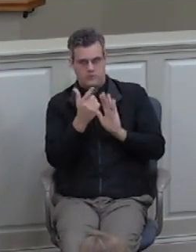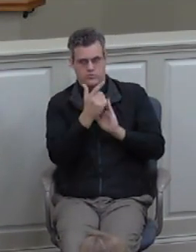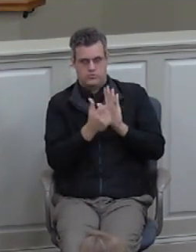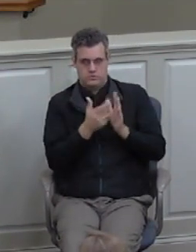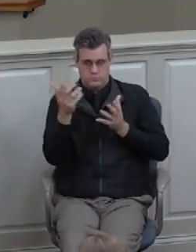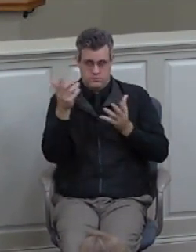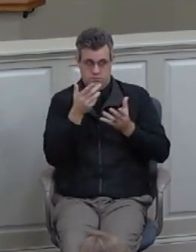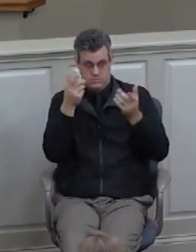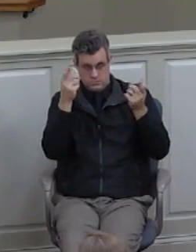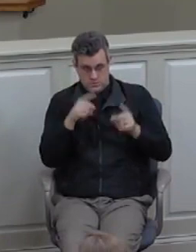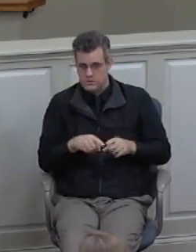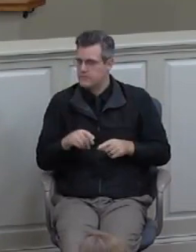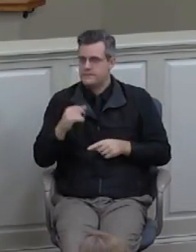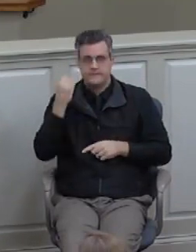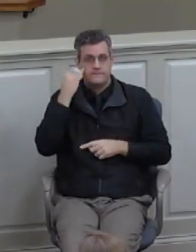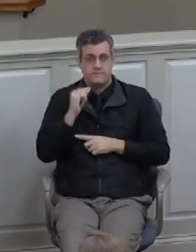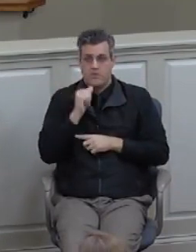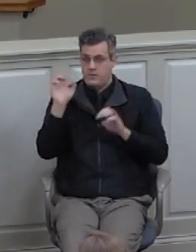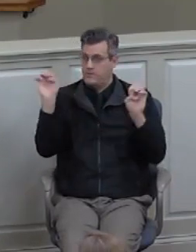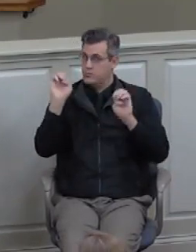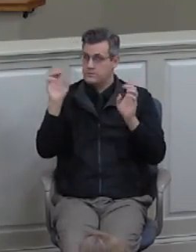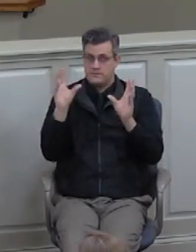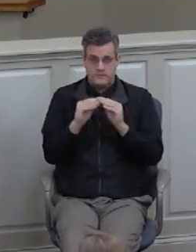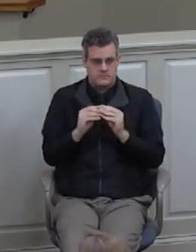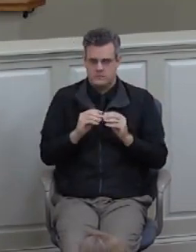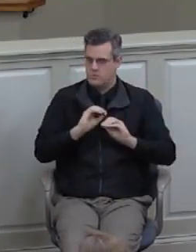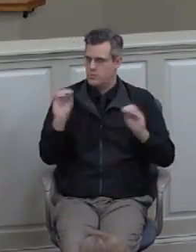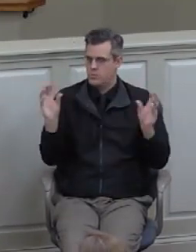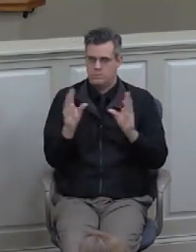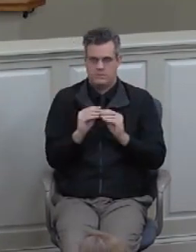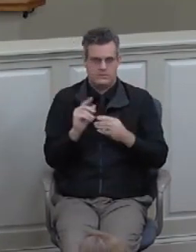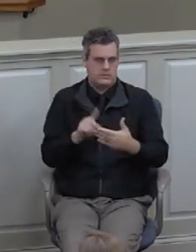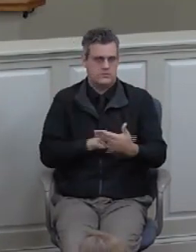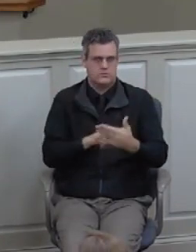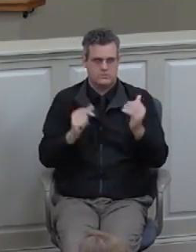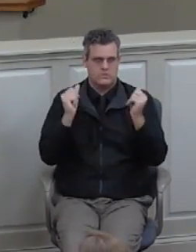it is an emergency meeting, they will not be held.